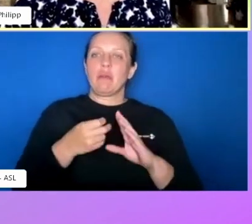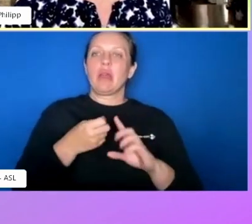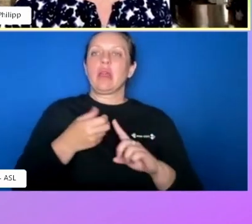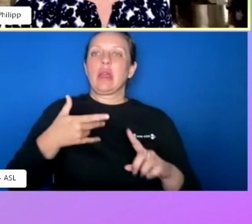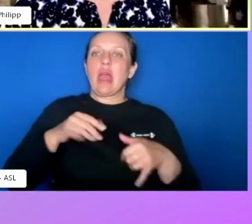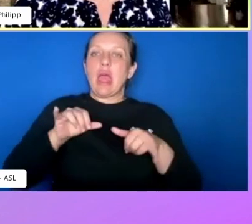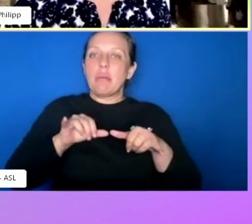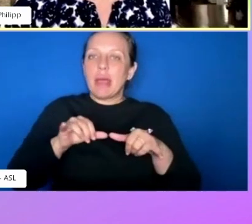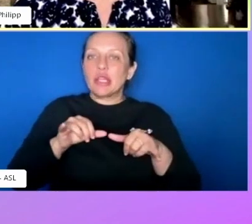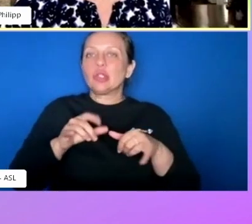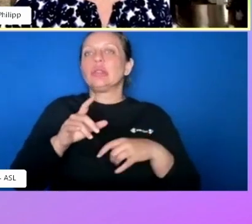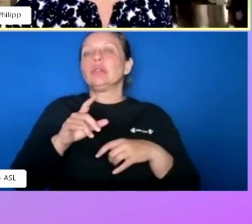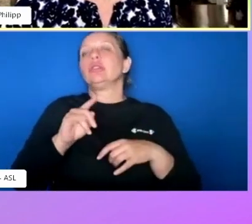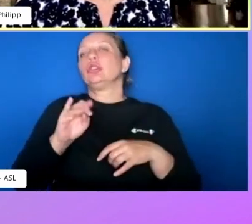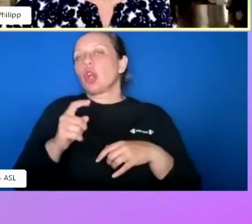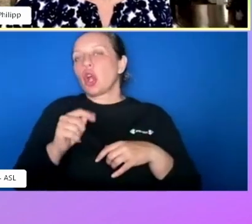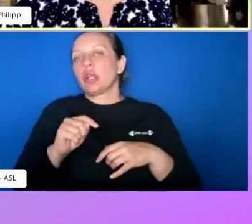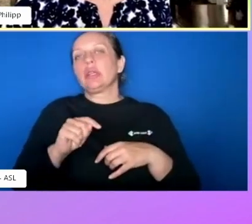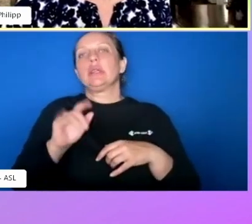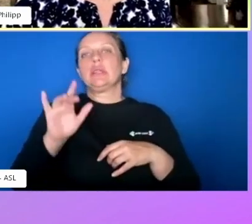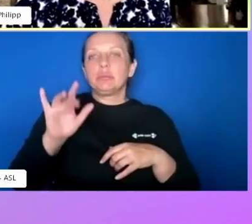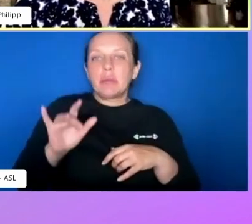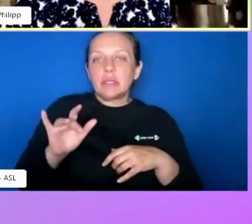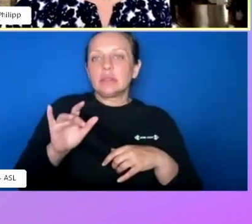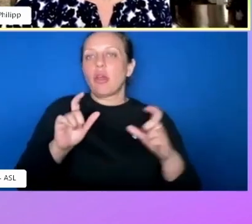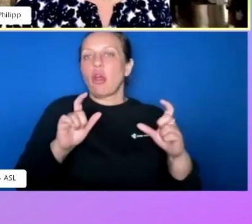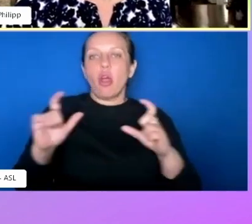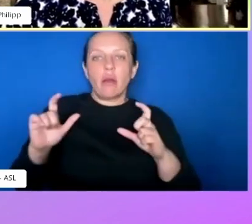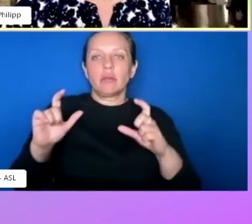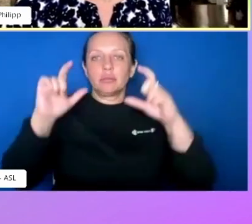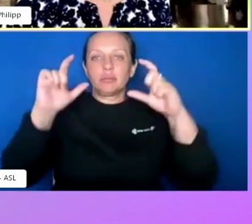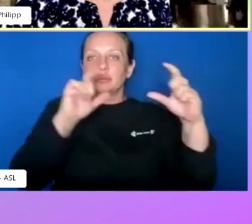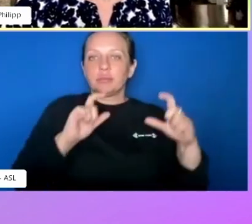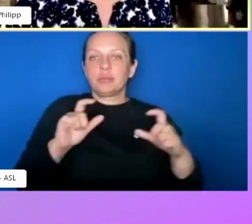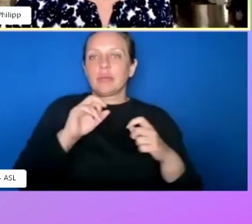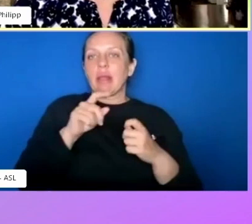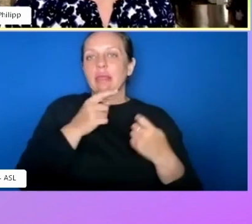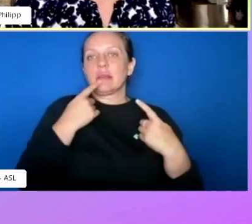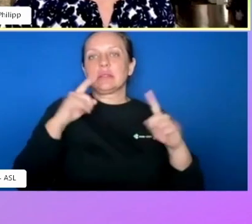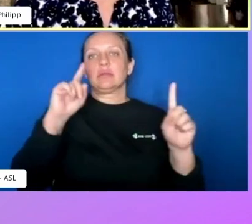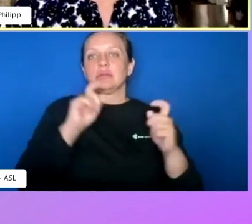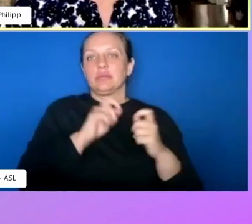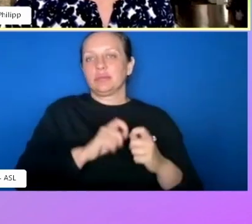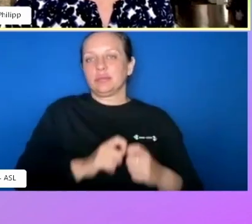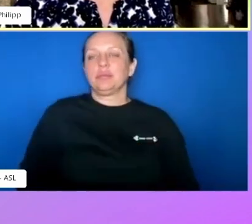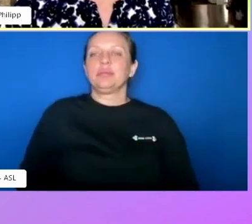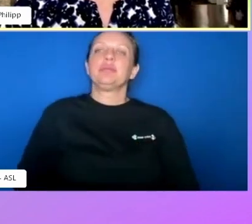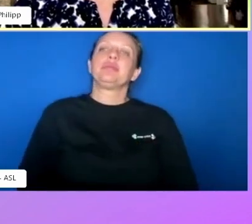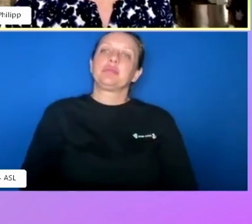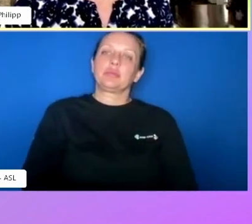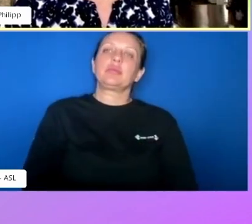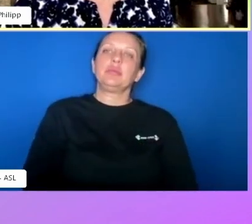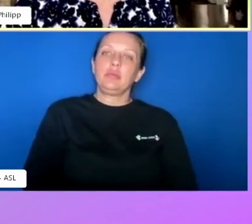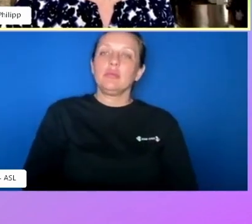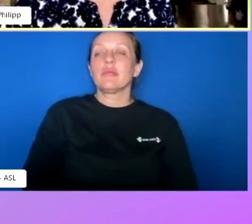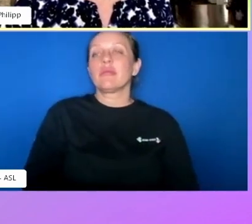measuring target offset or target spacing concept in the success criterion. And over the last week, by